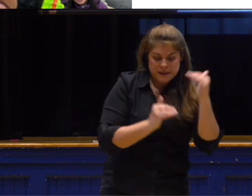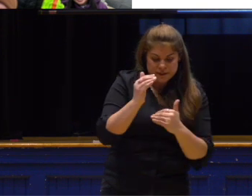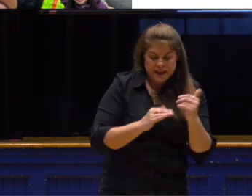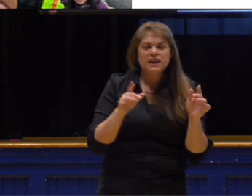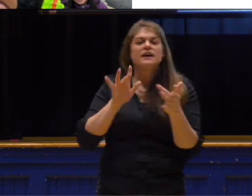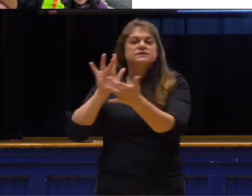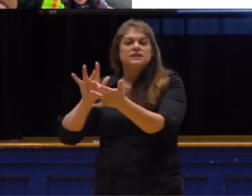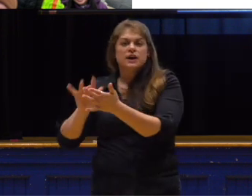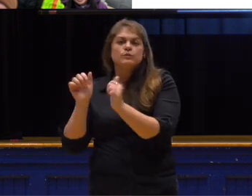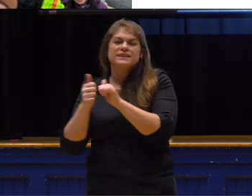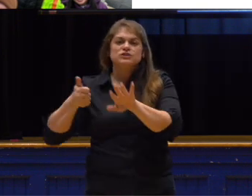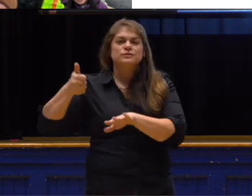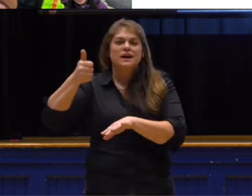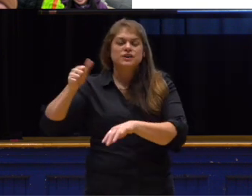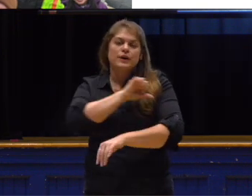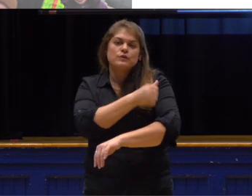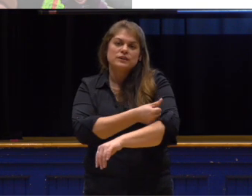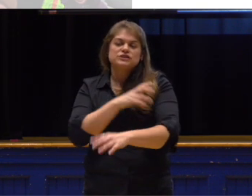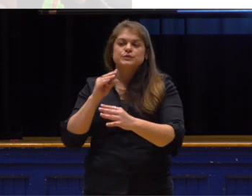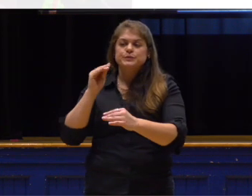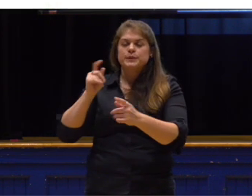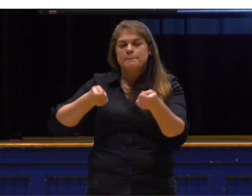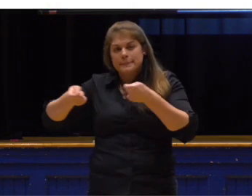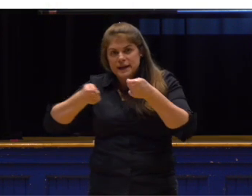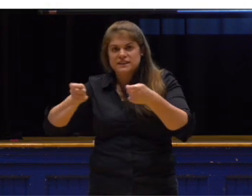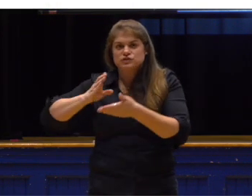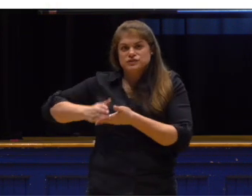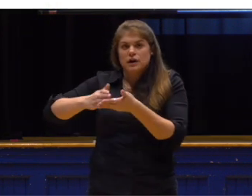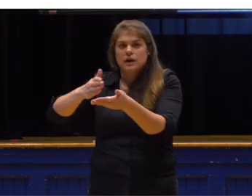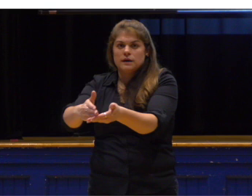Authority for the transit stops that are in the project limits.